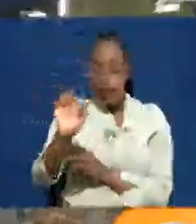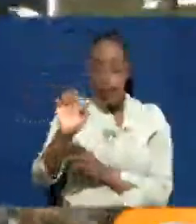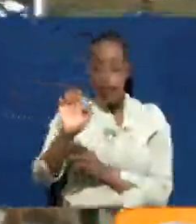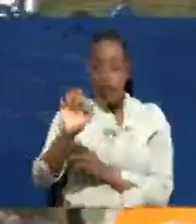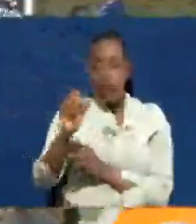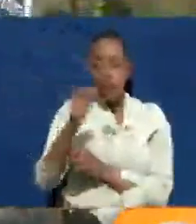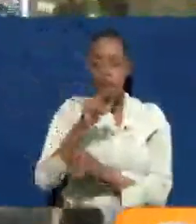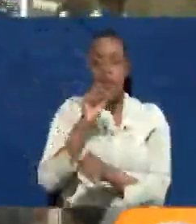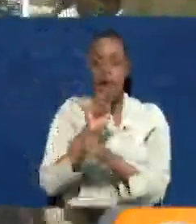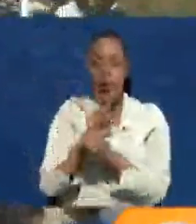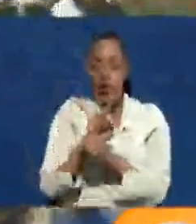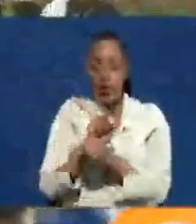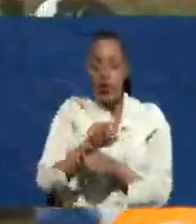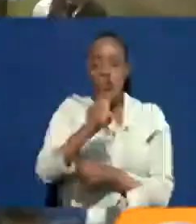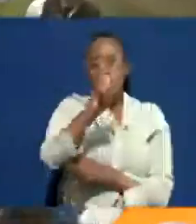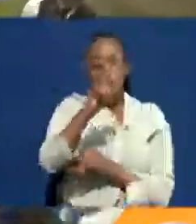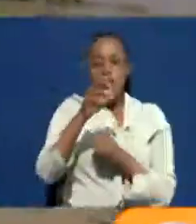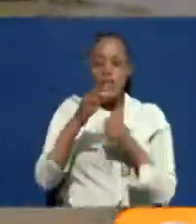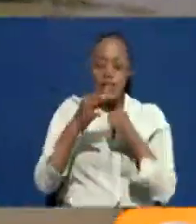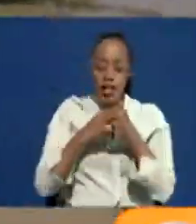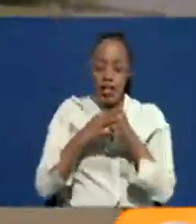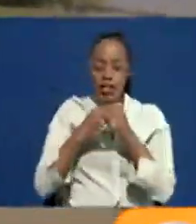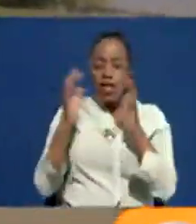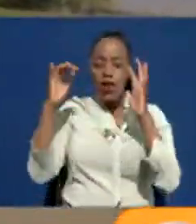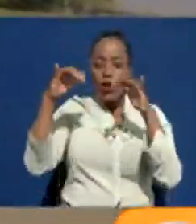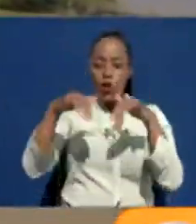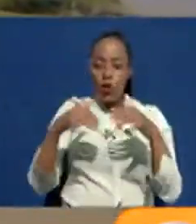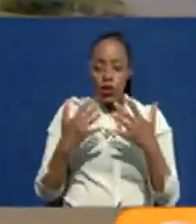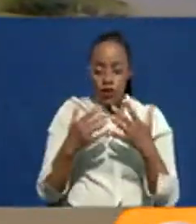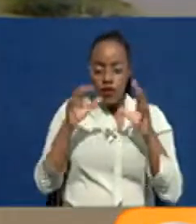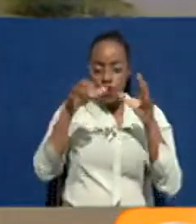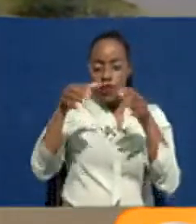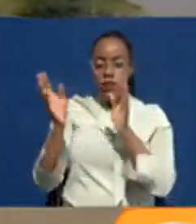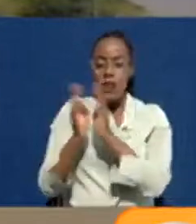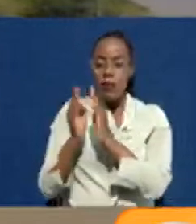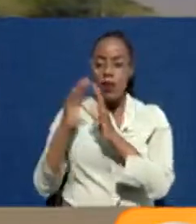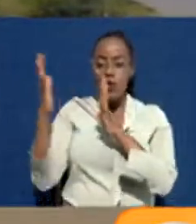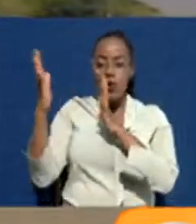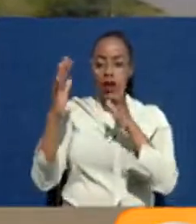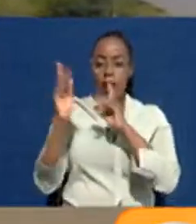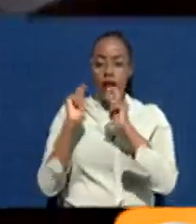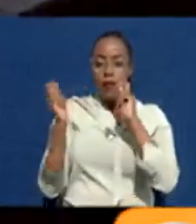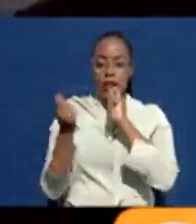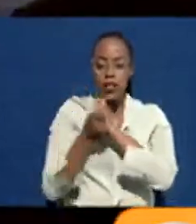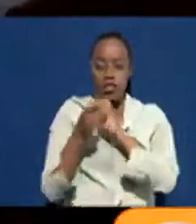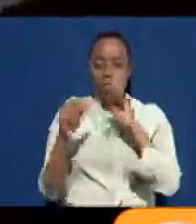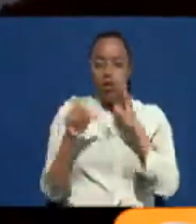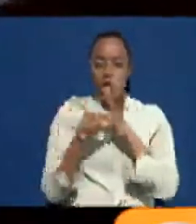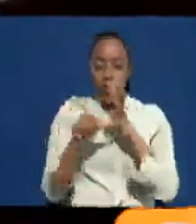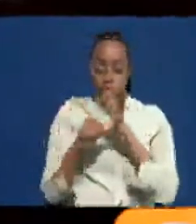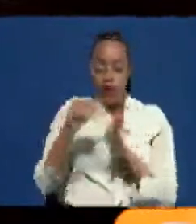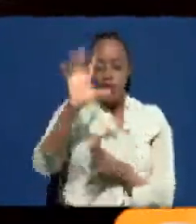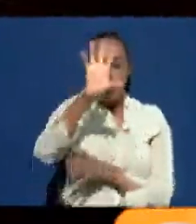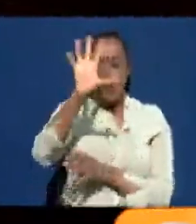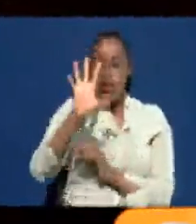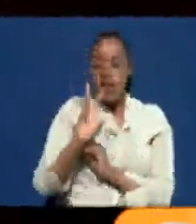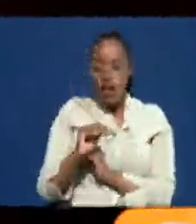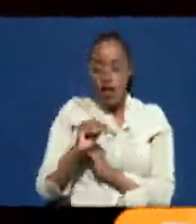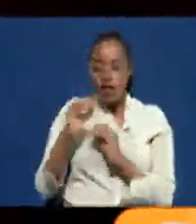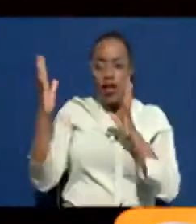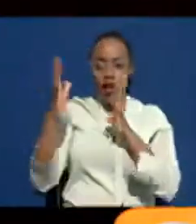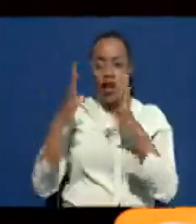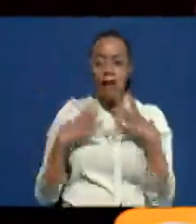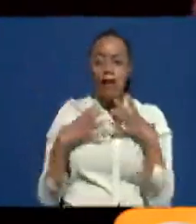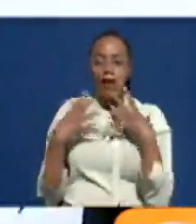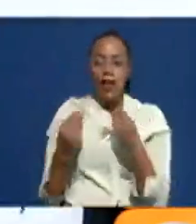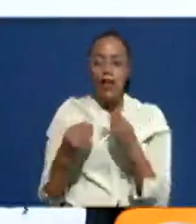in November for the 28th Conference of Parties meeting on climate change crisis, African continent climate